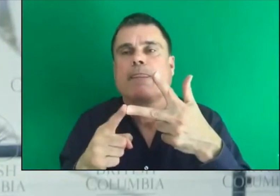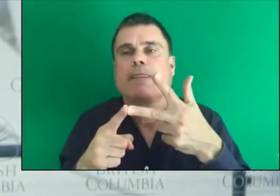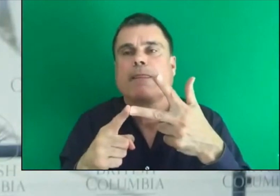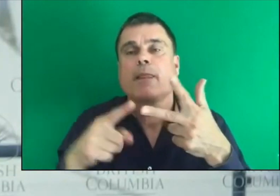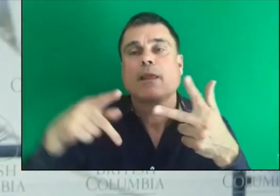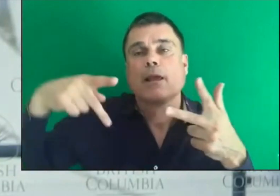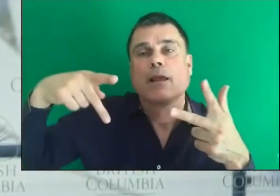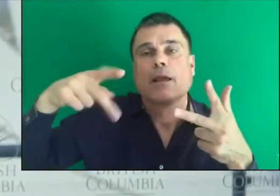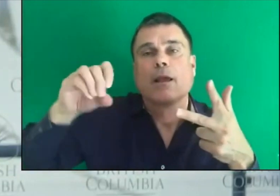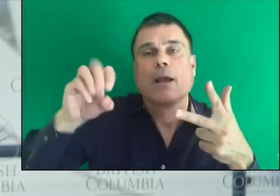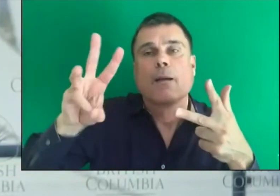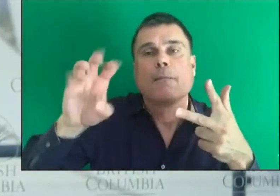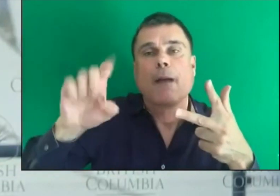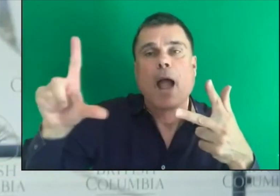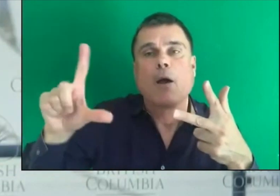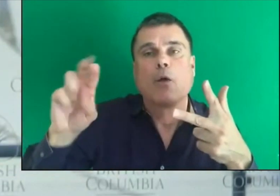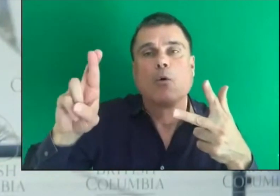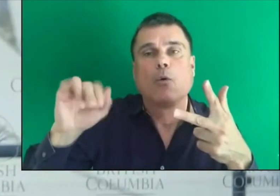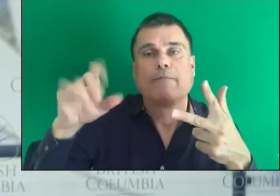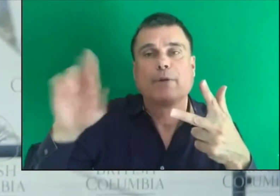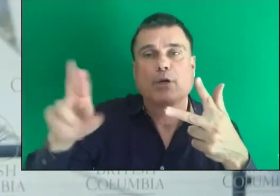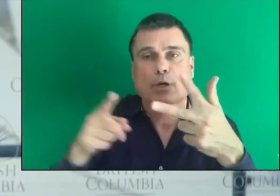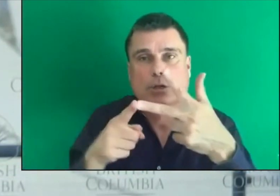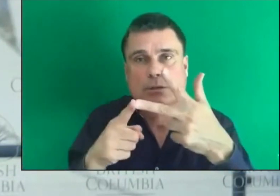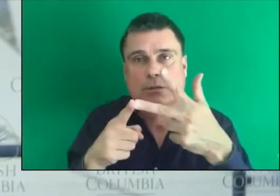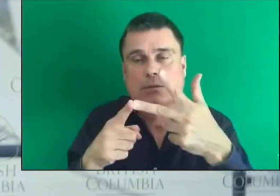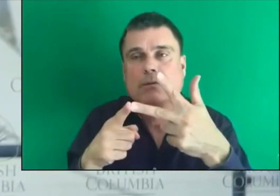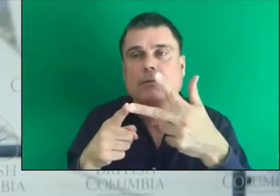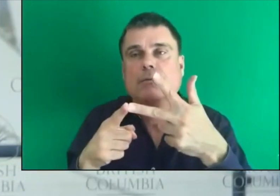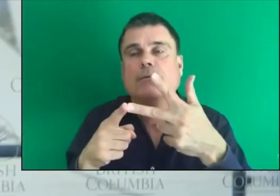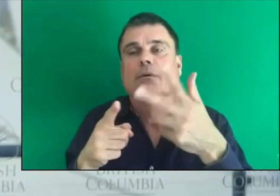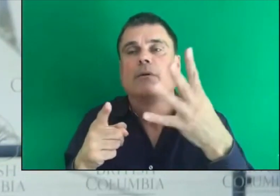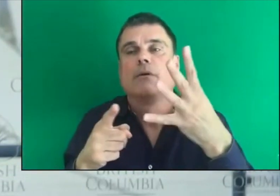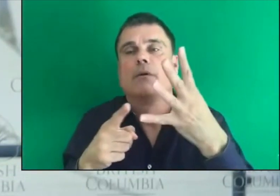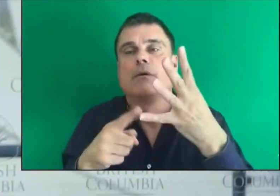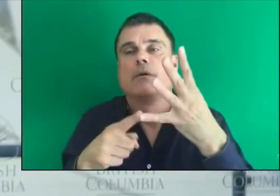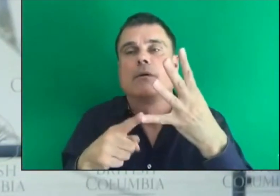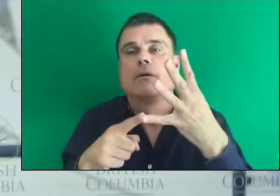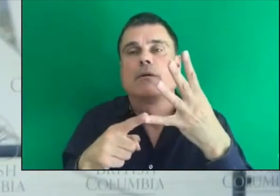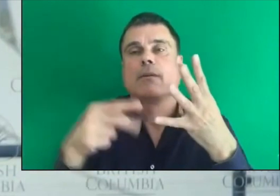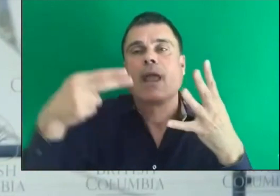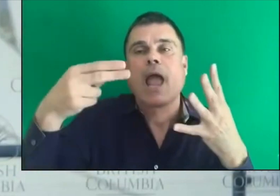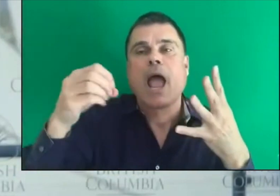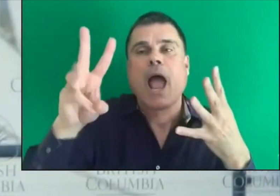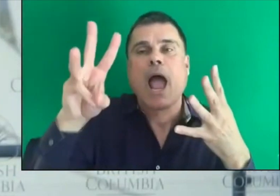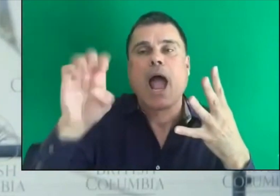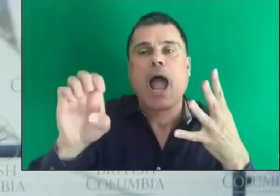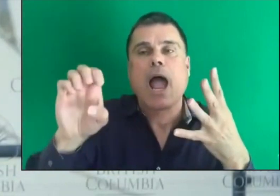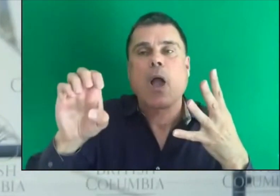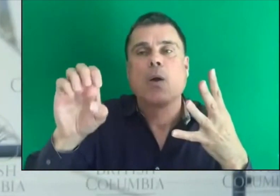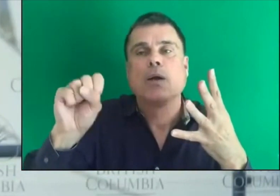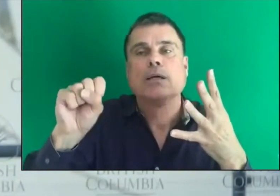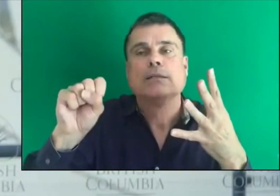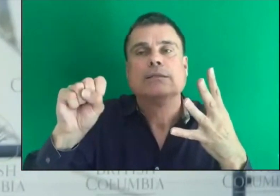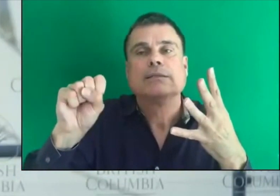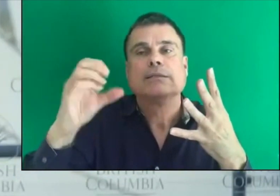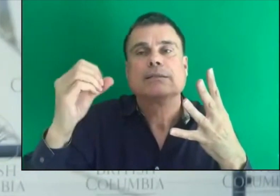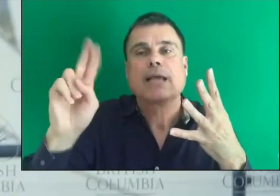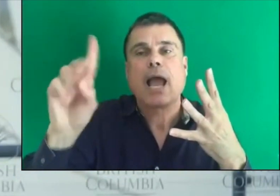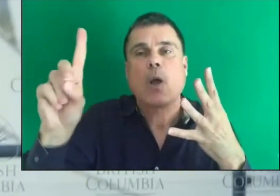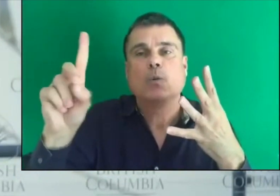quite different in terms of where people travel back and forth and their interactions and things like health